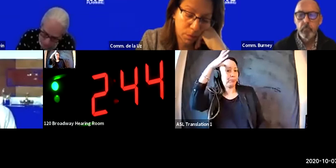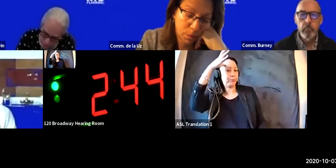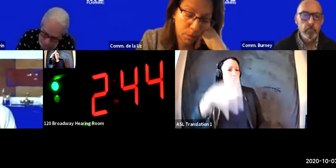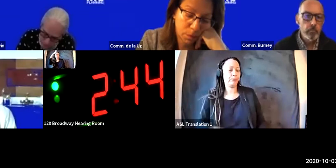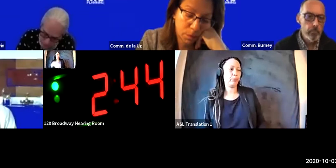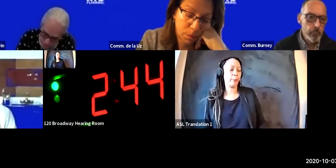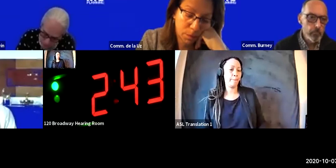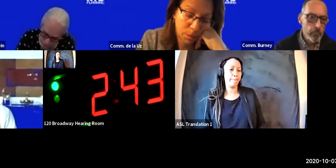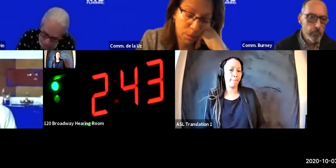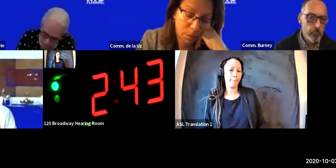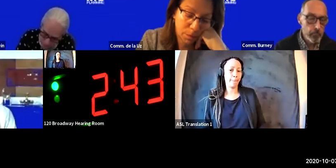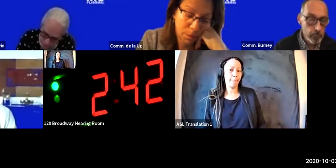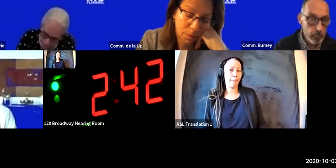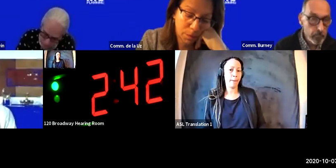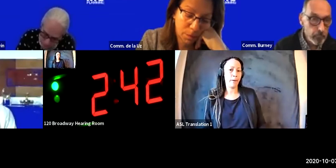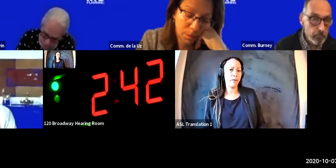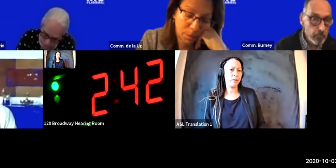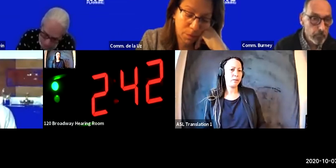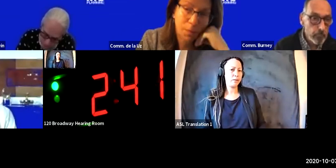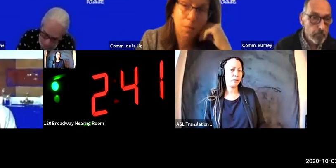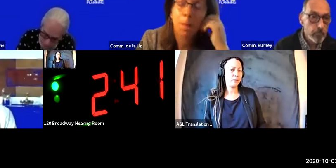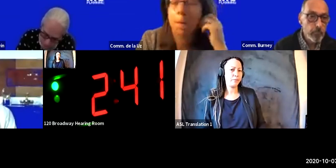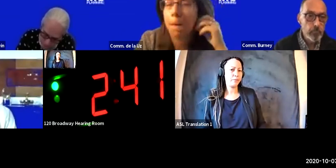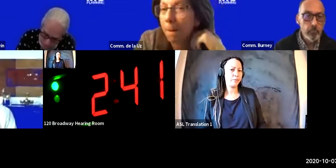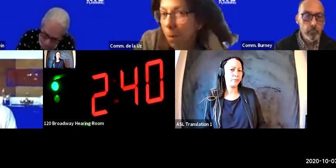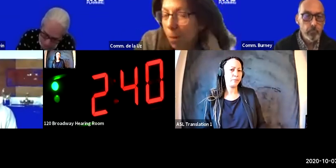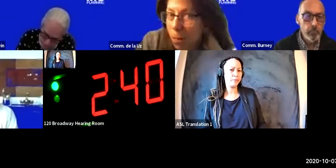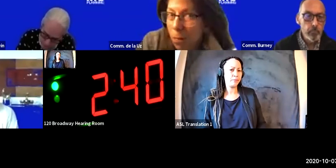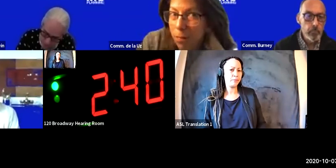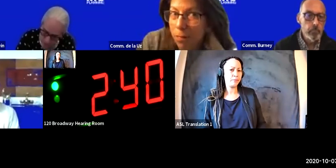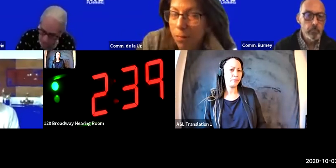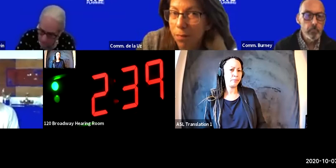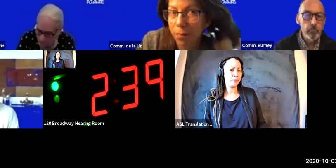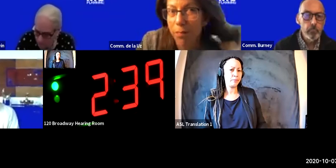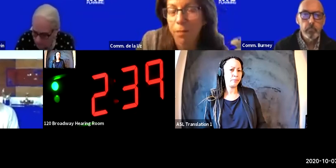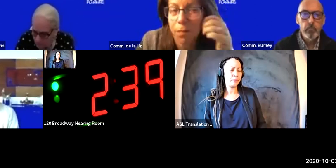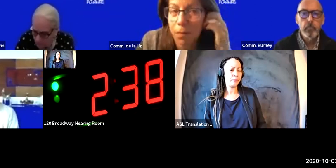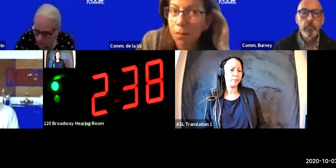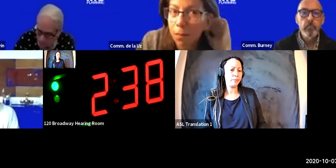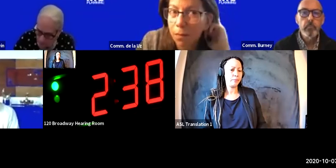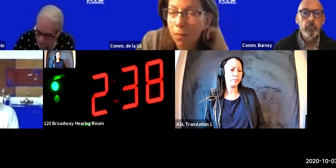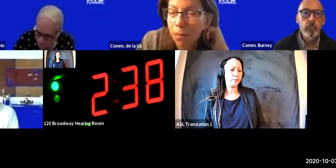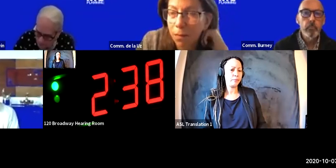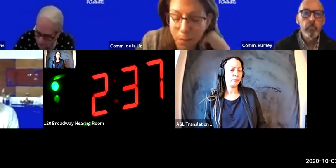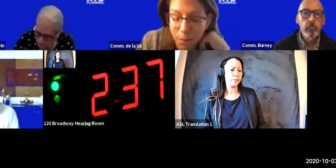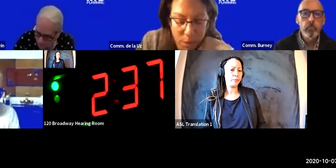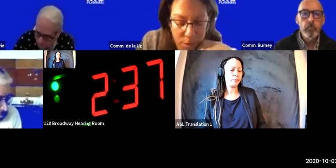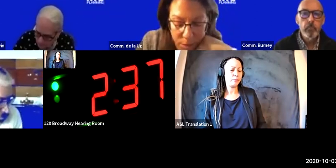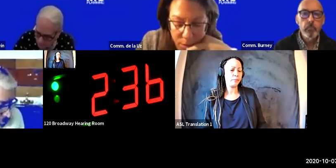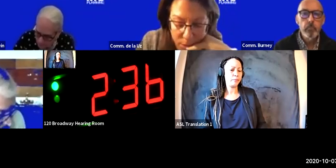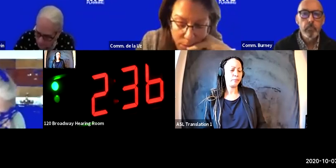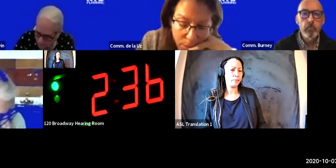Okay, can you hear me? Yes. Yes. Oh, hi. Good morning, everyone. Commissioners.